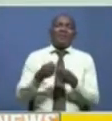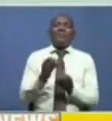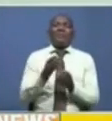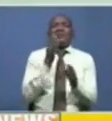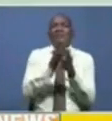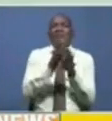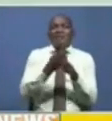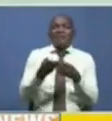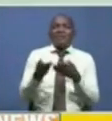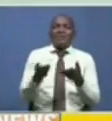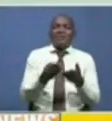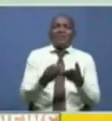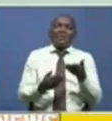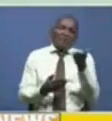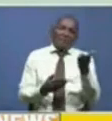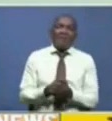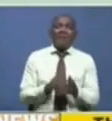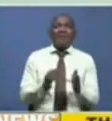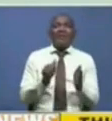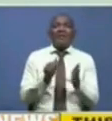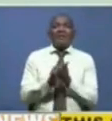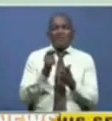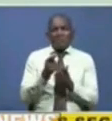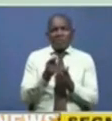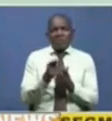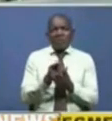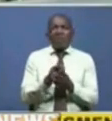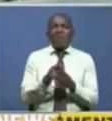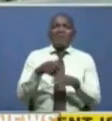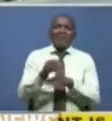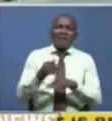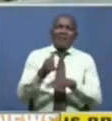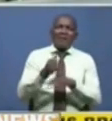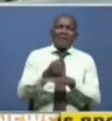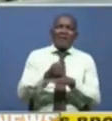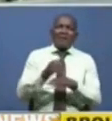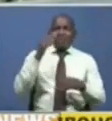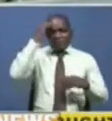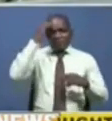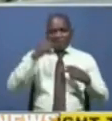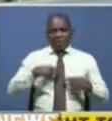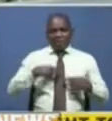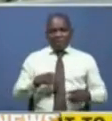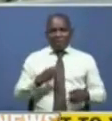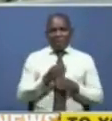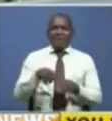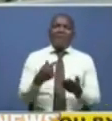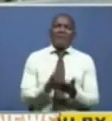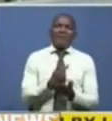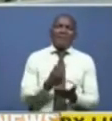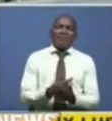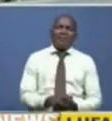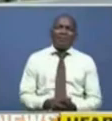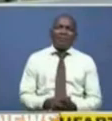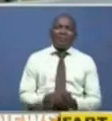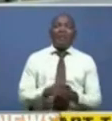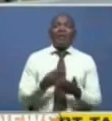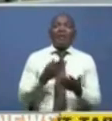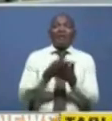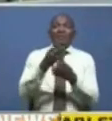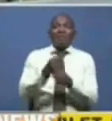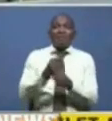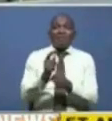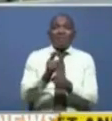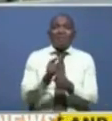psychiatric services. This is to deinstitutionalize mental health care in the country. Funding for the projects will